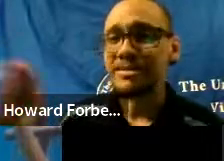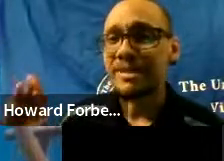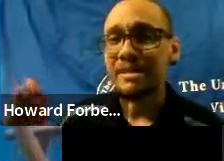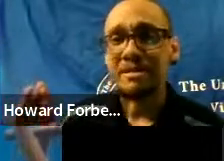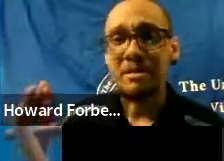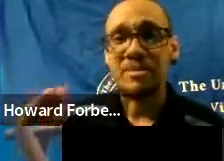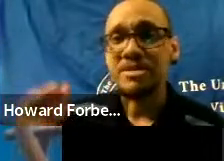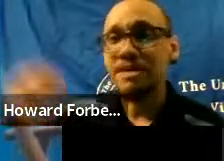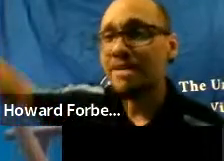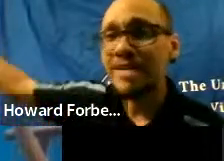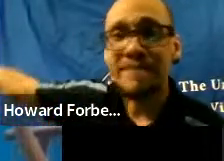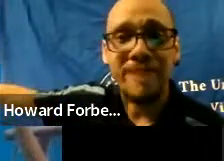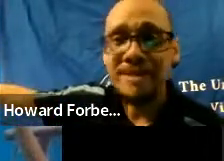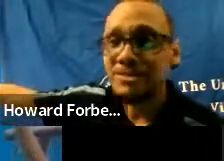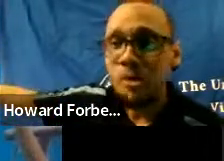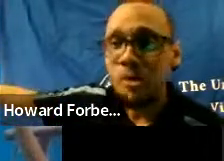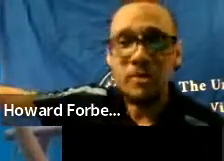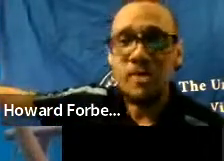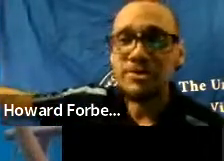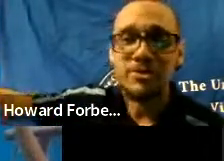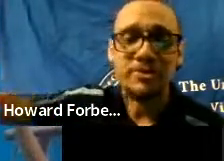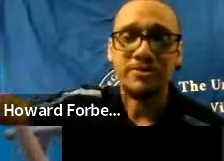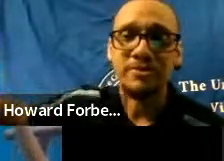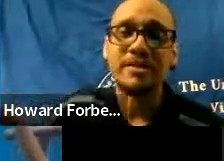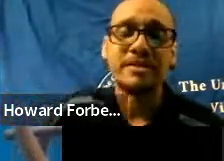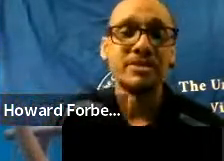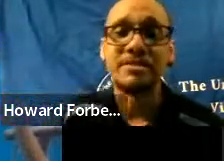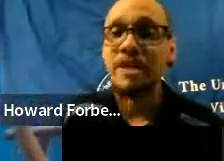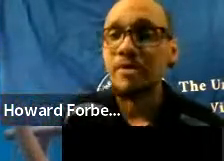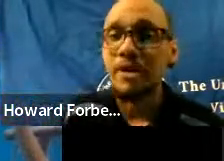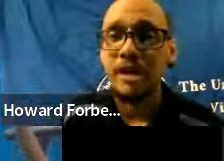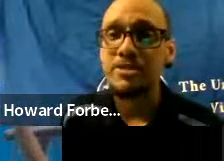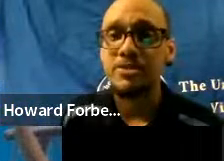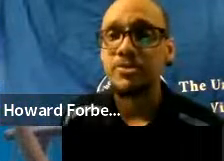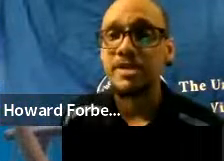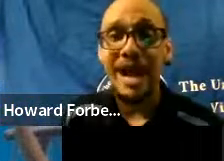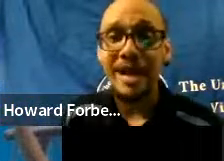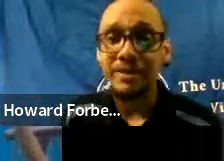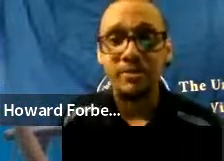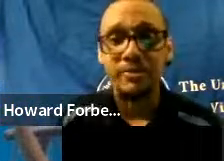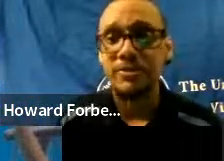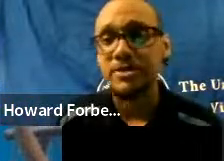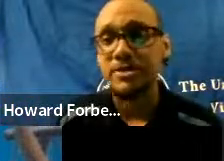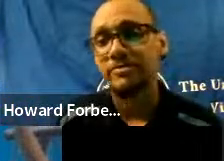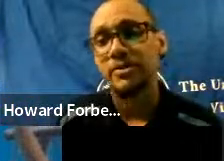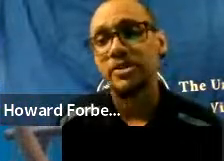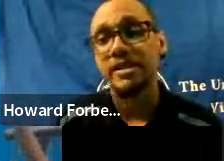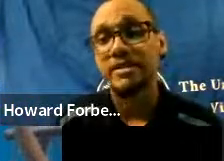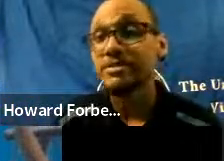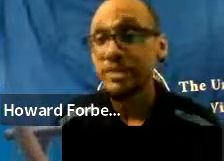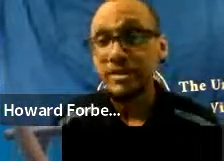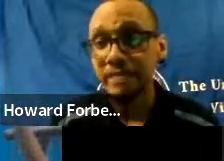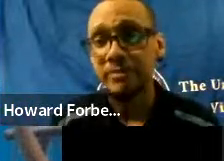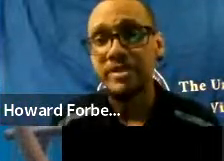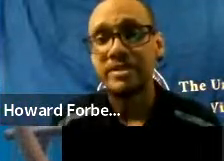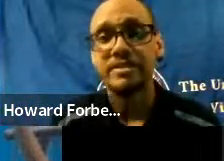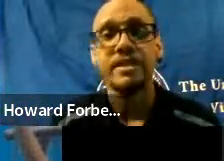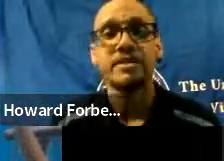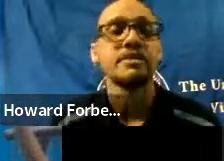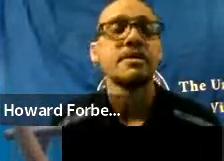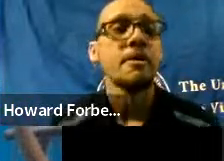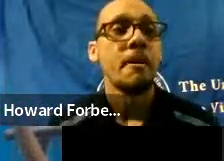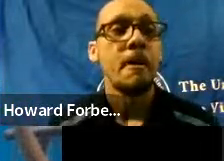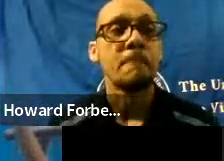But Mara is like beyond advanced open water certified. She's now a college student at the University of the Virgin Islands studying